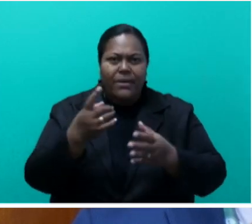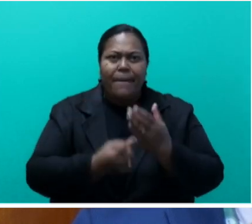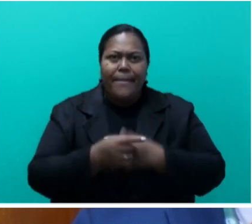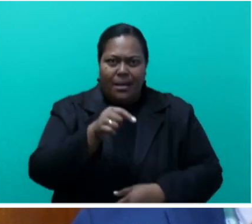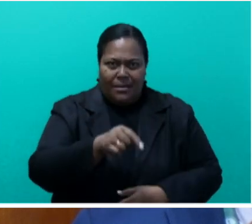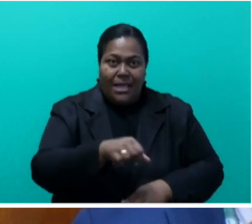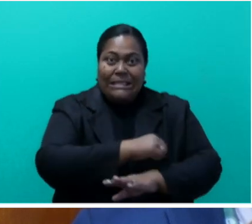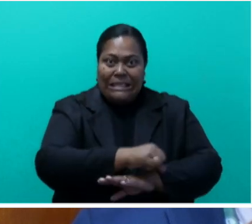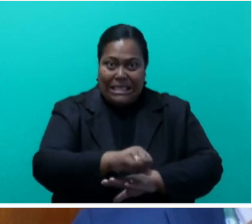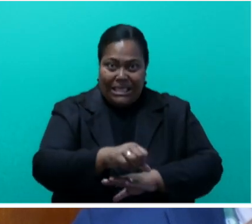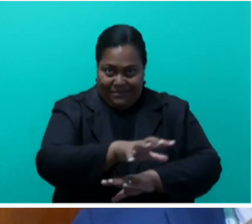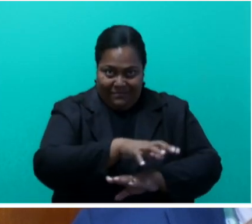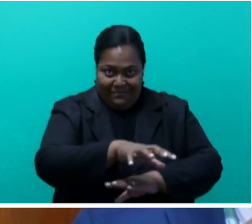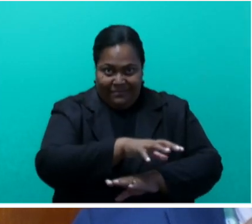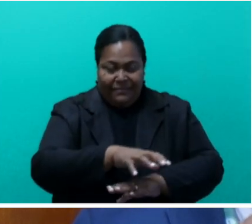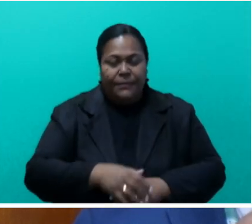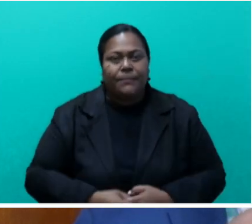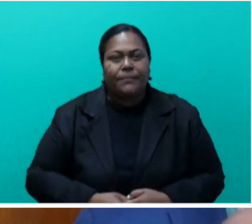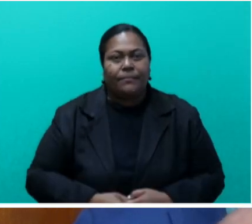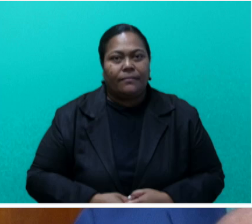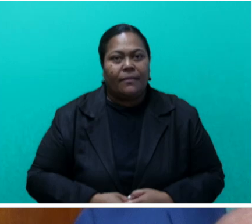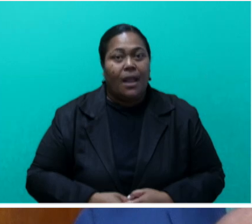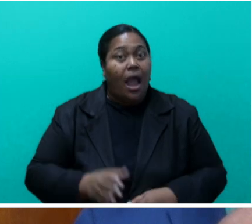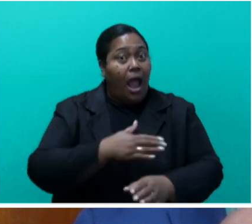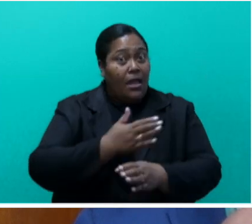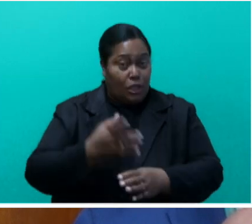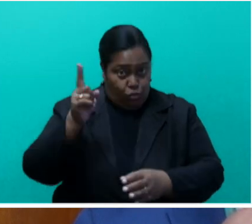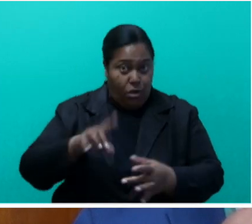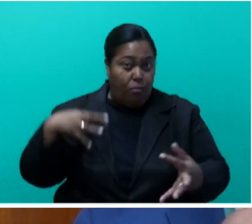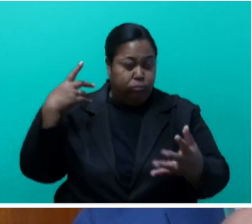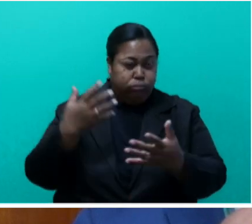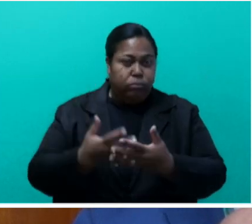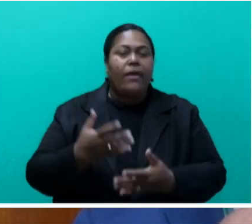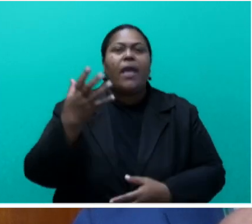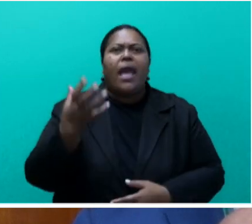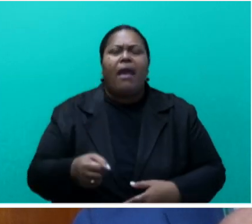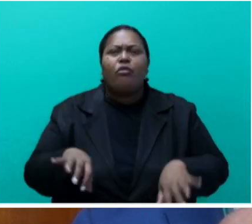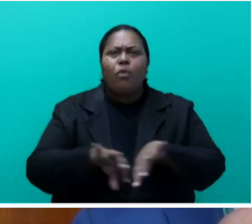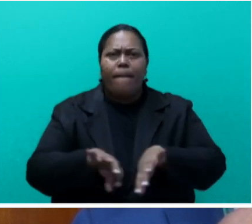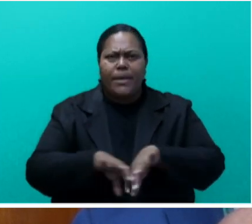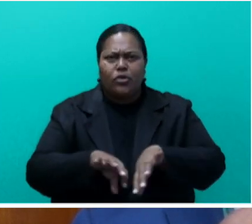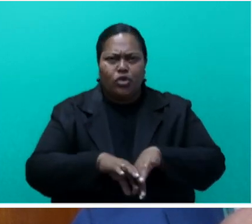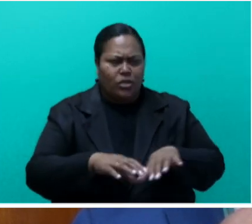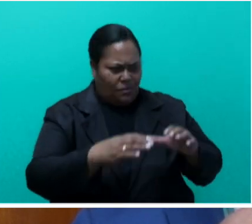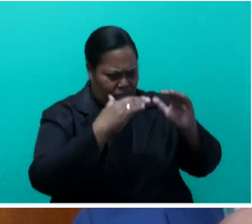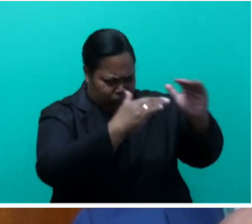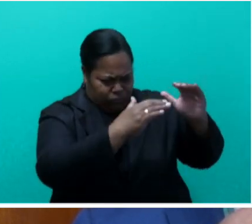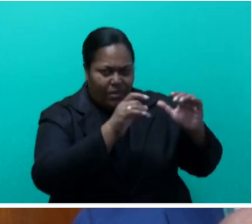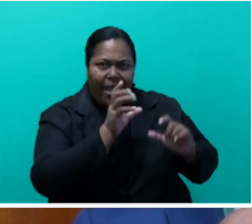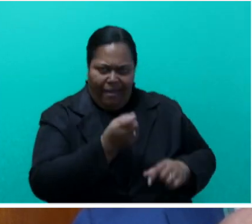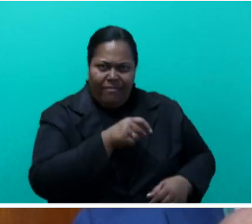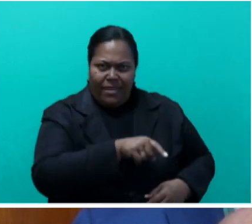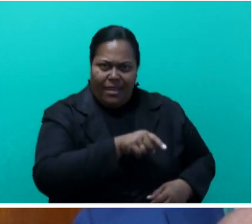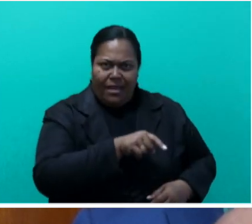Atoll. And to this day, there is a concrete nuclear waste storage facility, which is